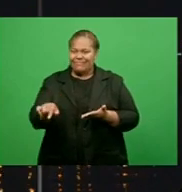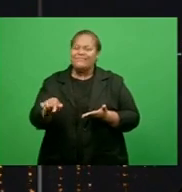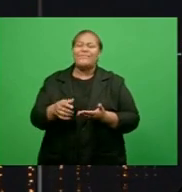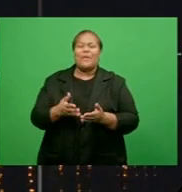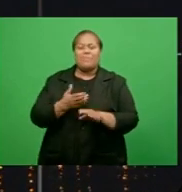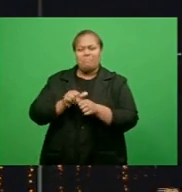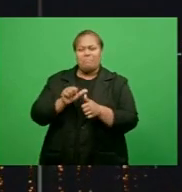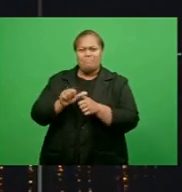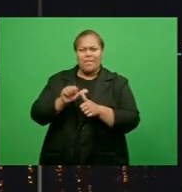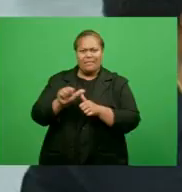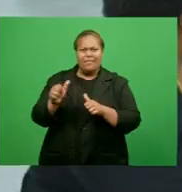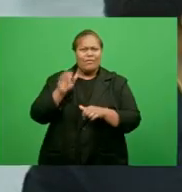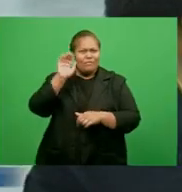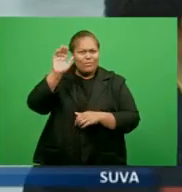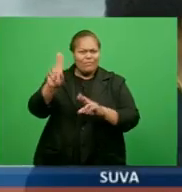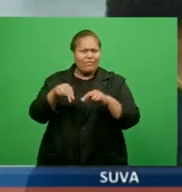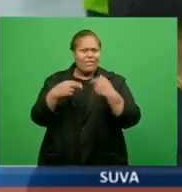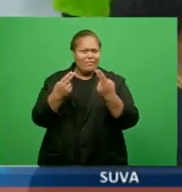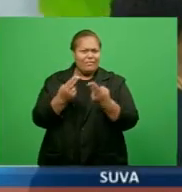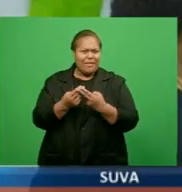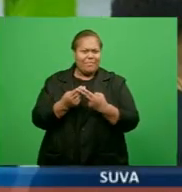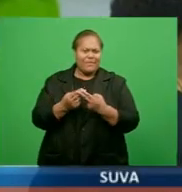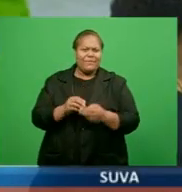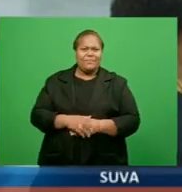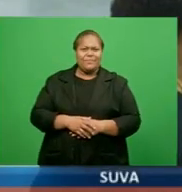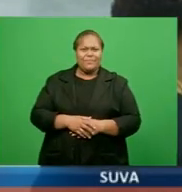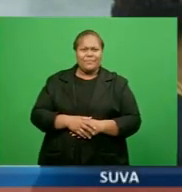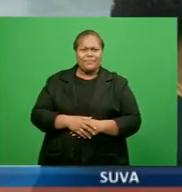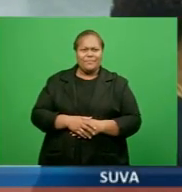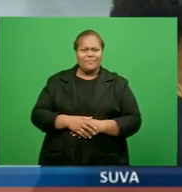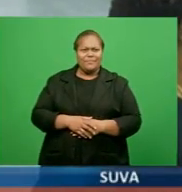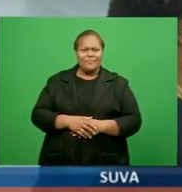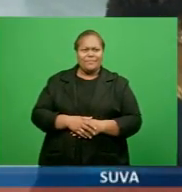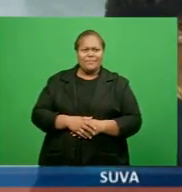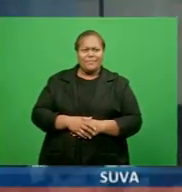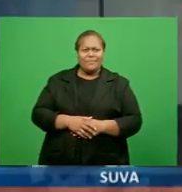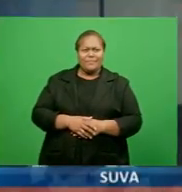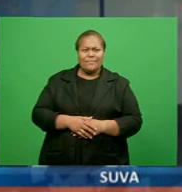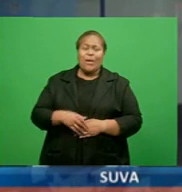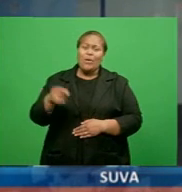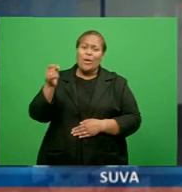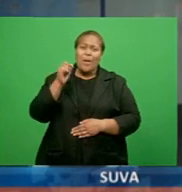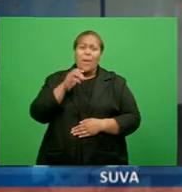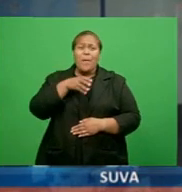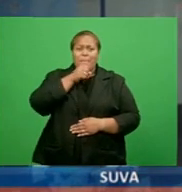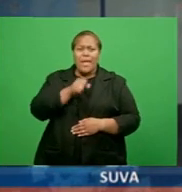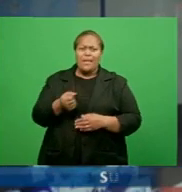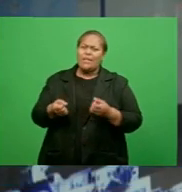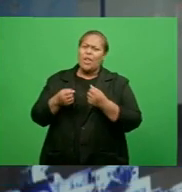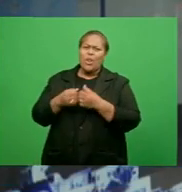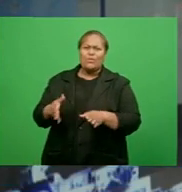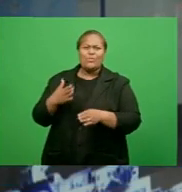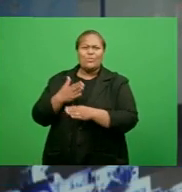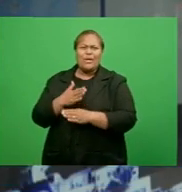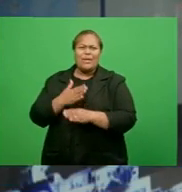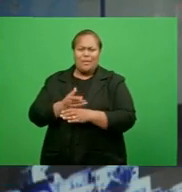Kumar reports. Nikesh Prasad lost his plumbing job due to COVID-19, but having secured the